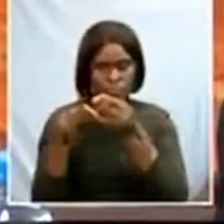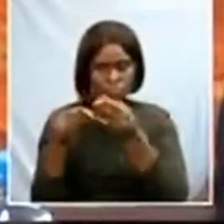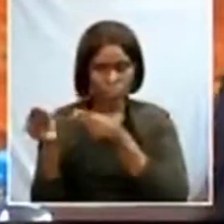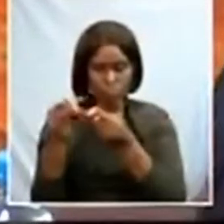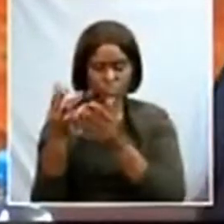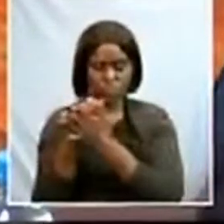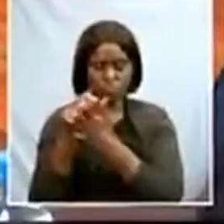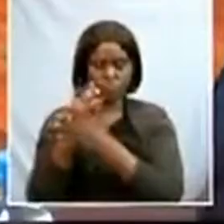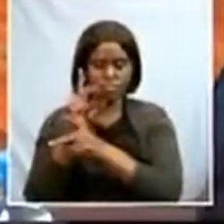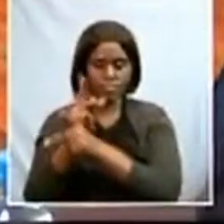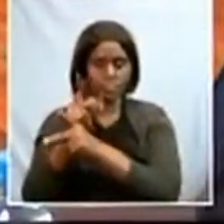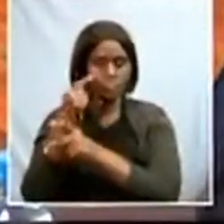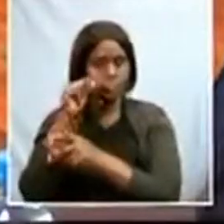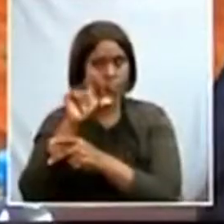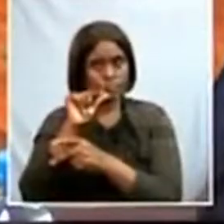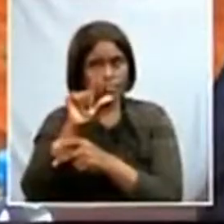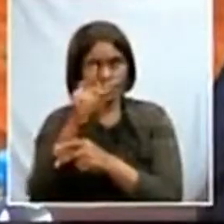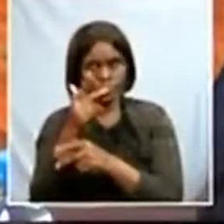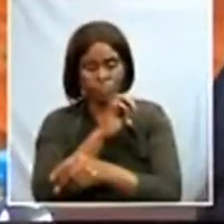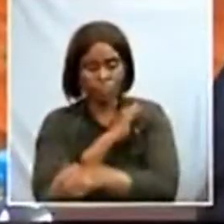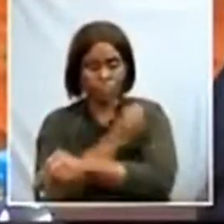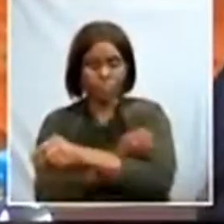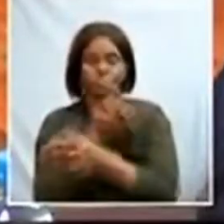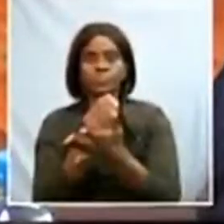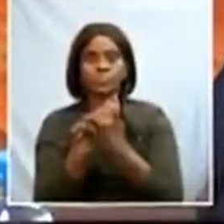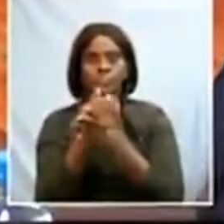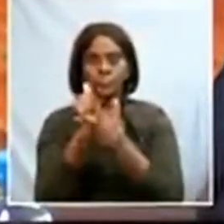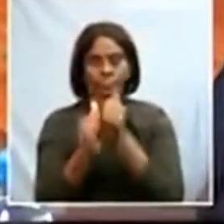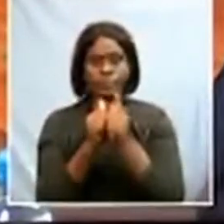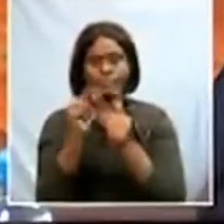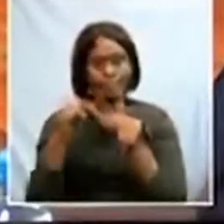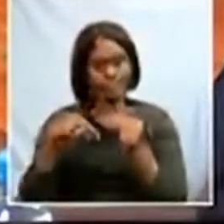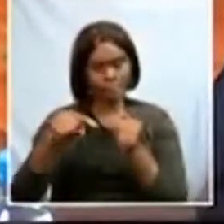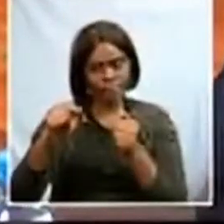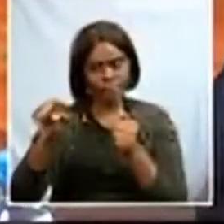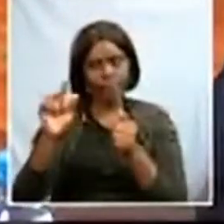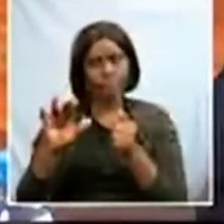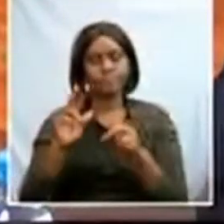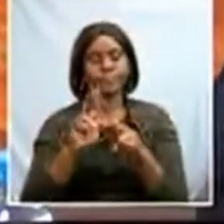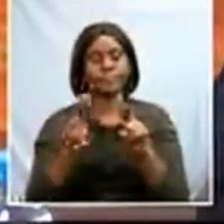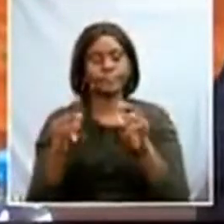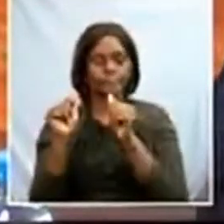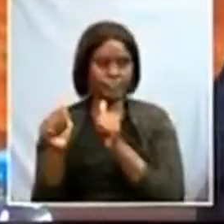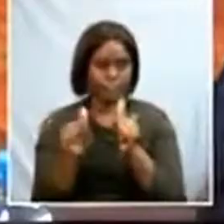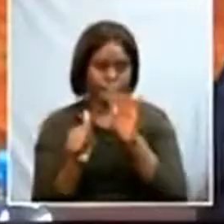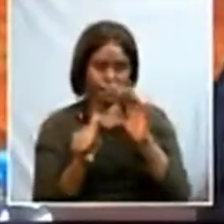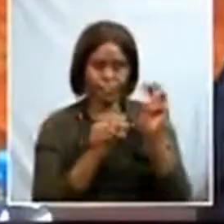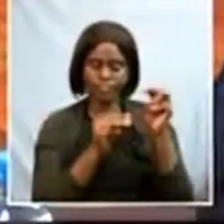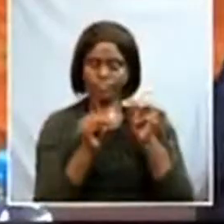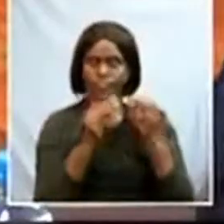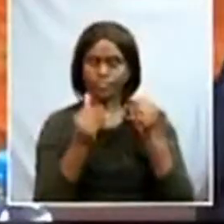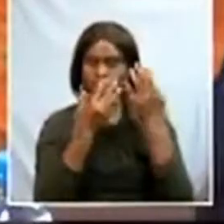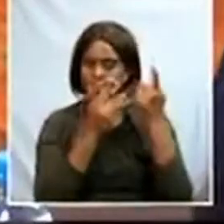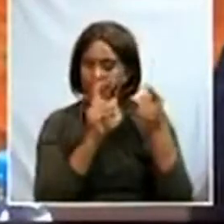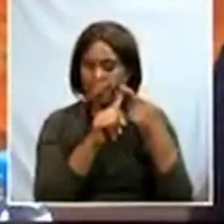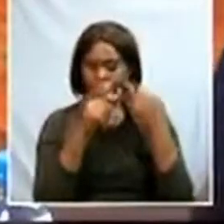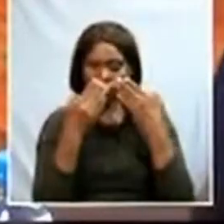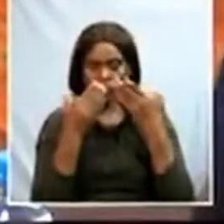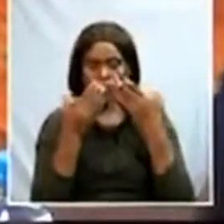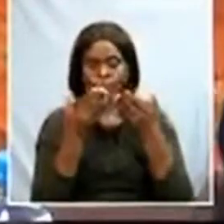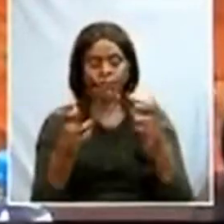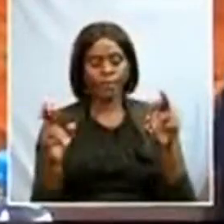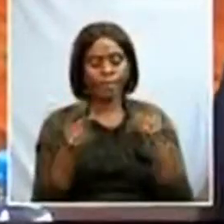funds reserved for 2023 empowerment grants that were ongoing, Chair. Action taken, management wishes to submit that